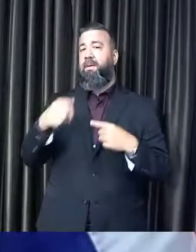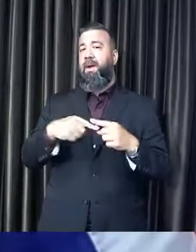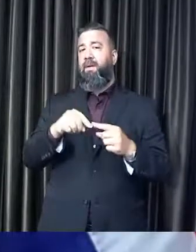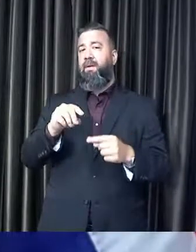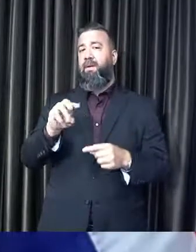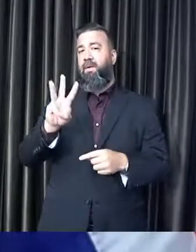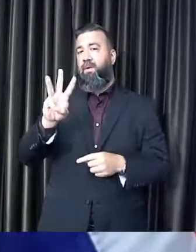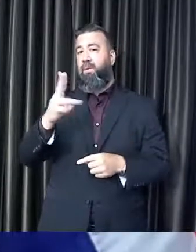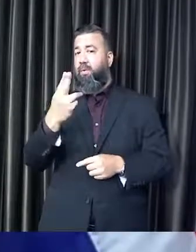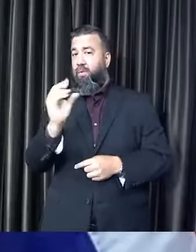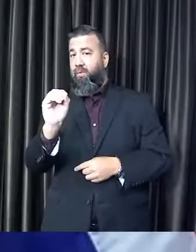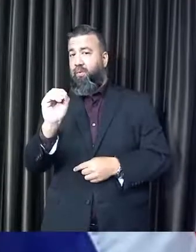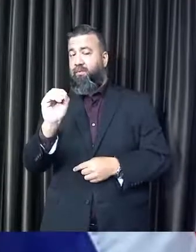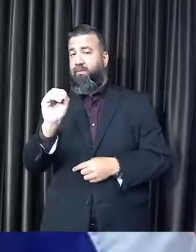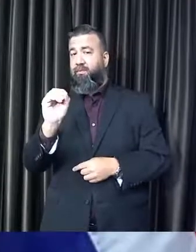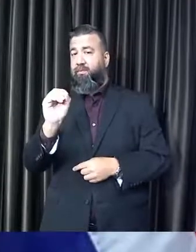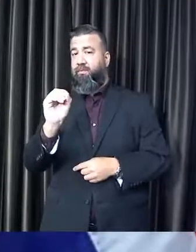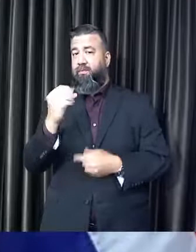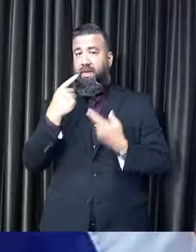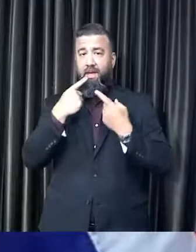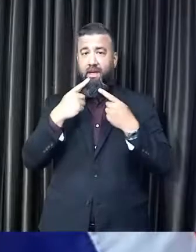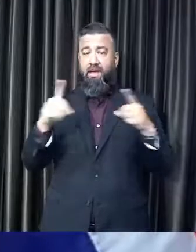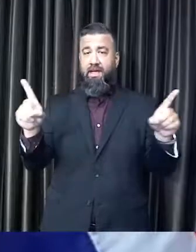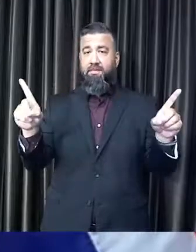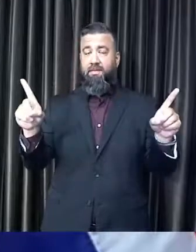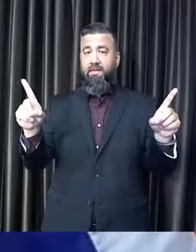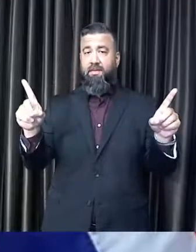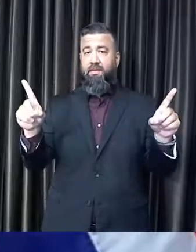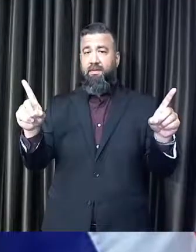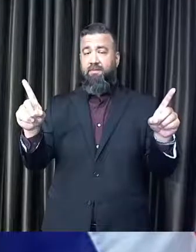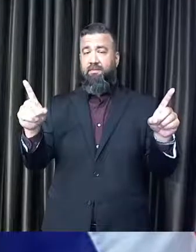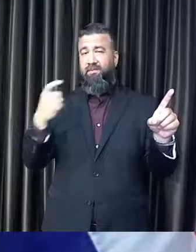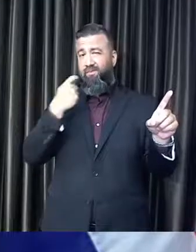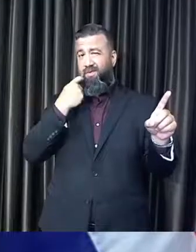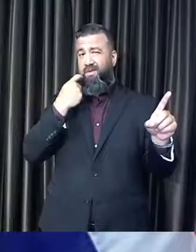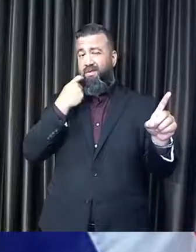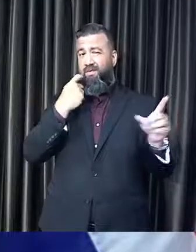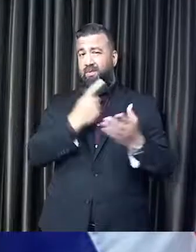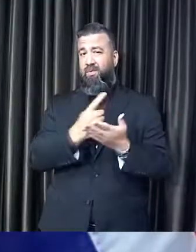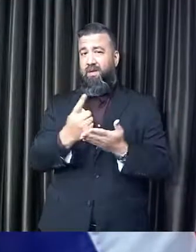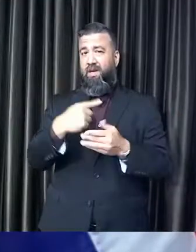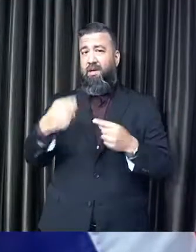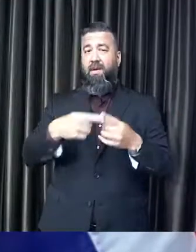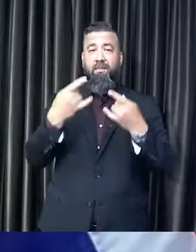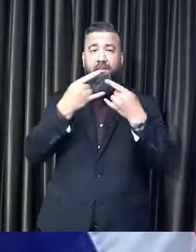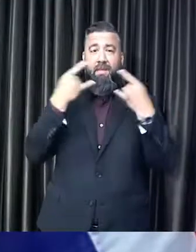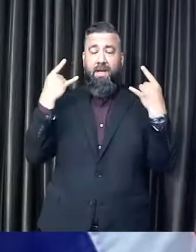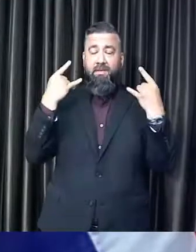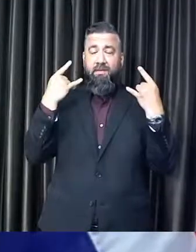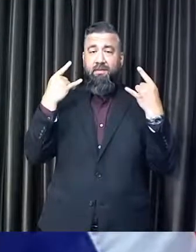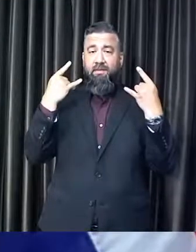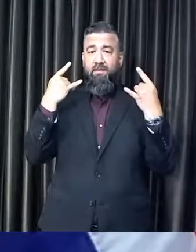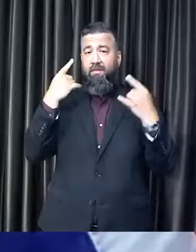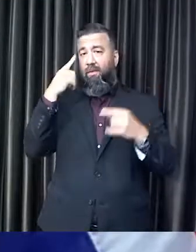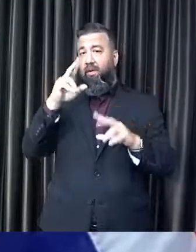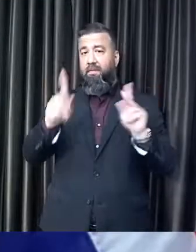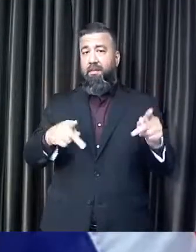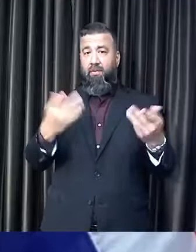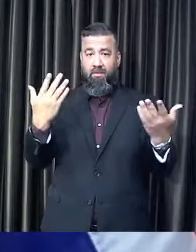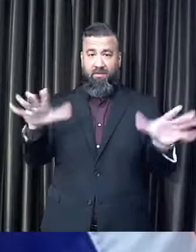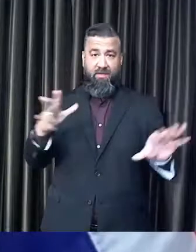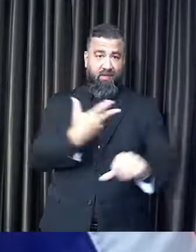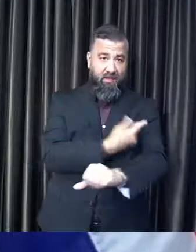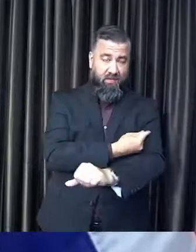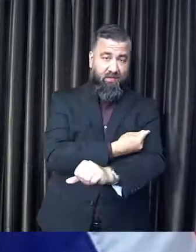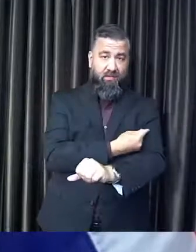Health Order announcement of over the past week about mask wearing for people who are